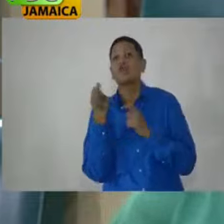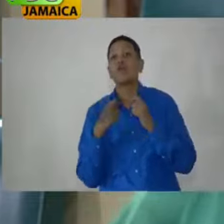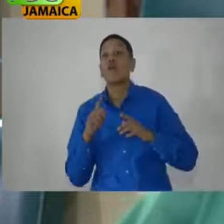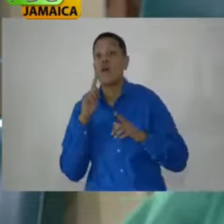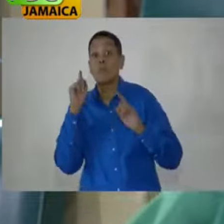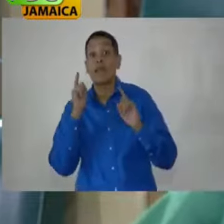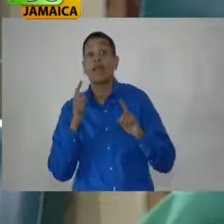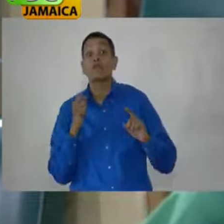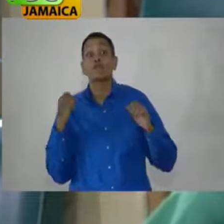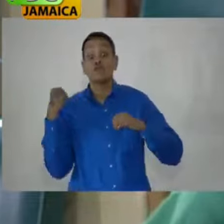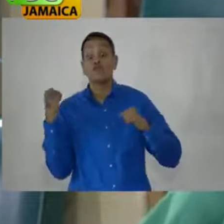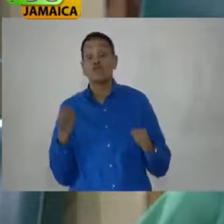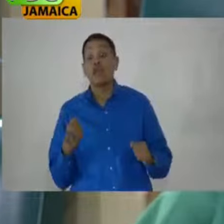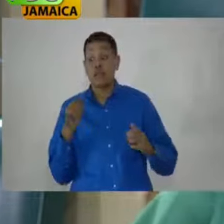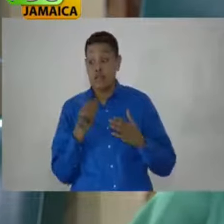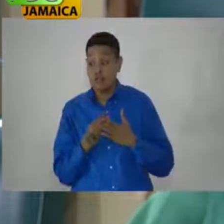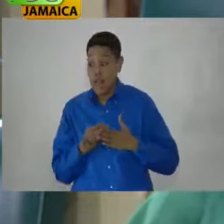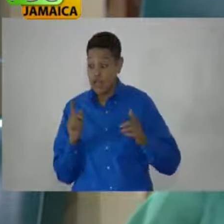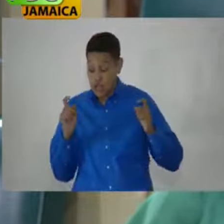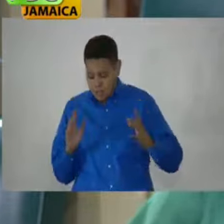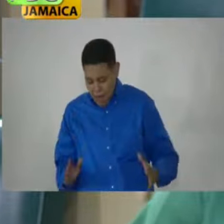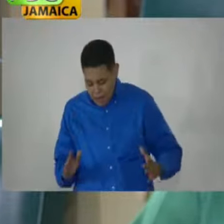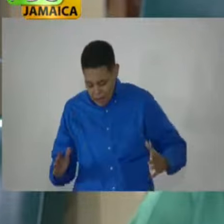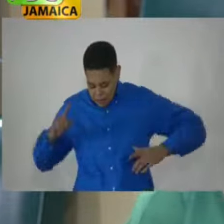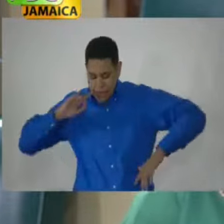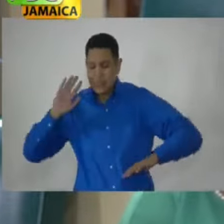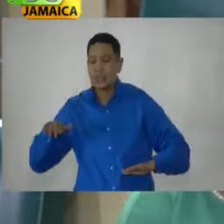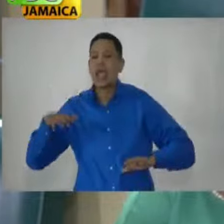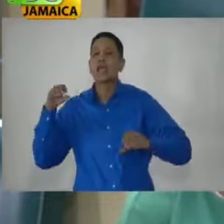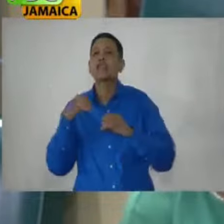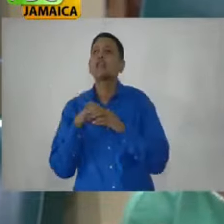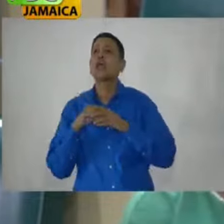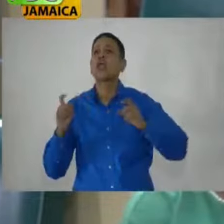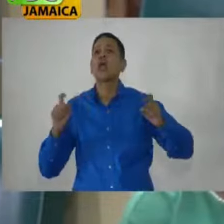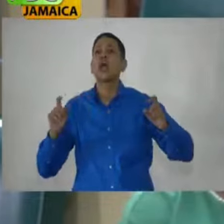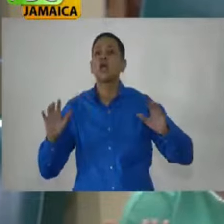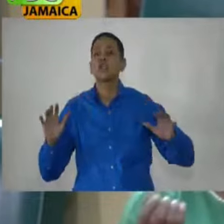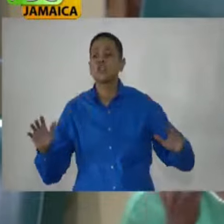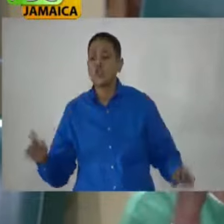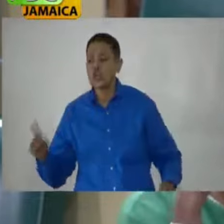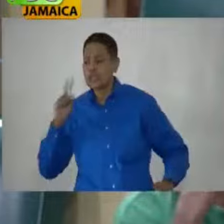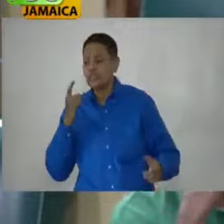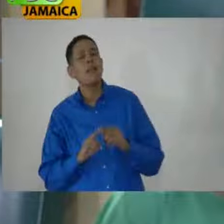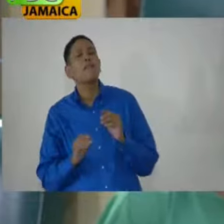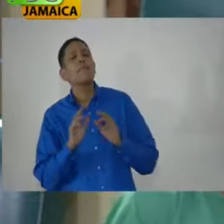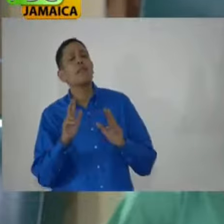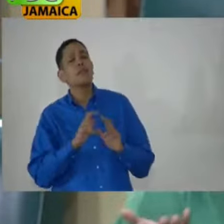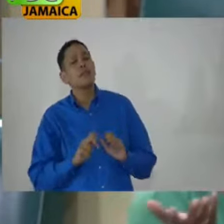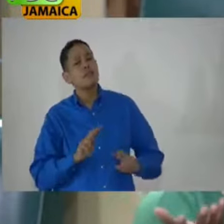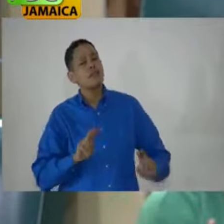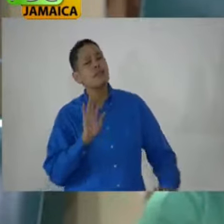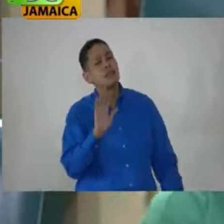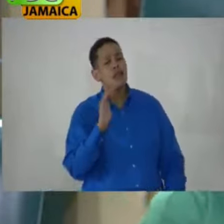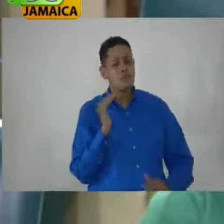to strengthen financial management and internal controls, streamline